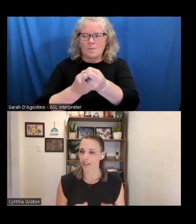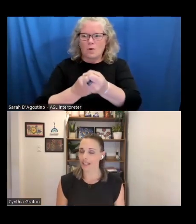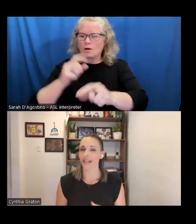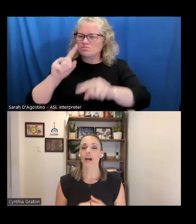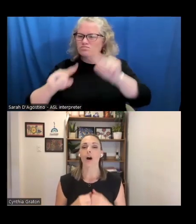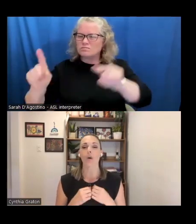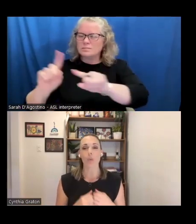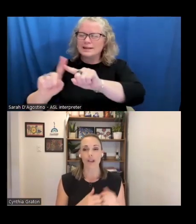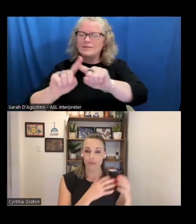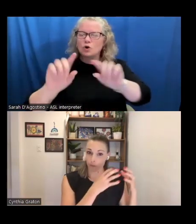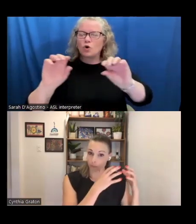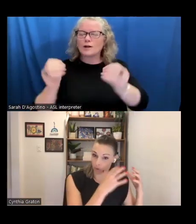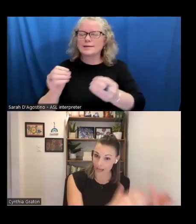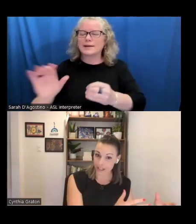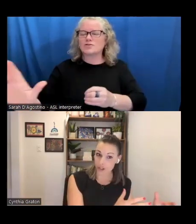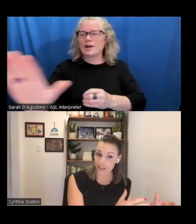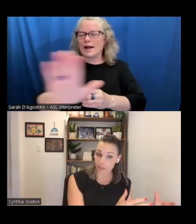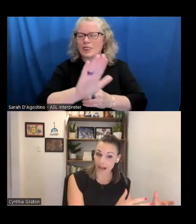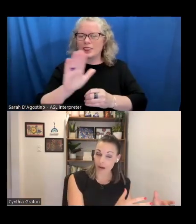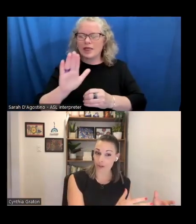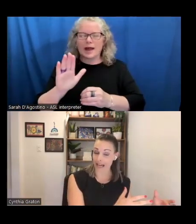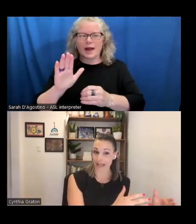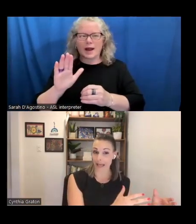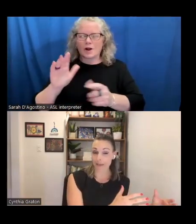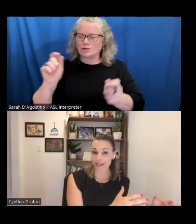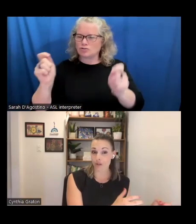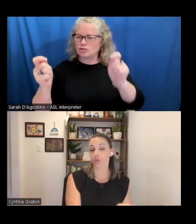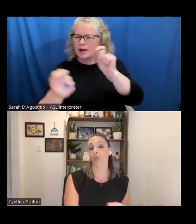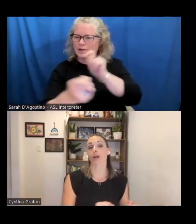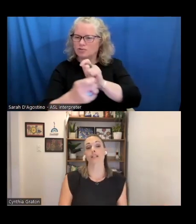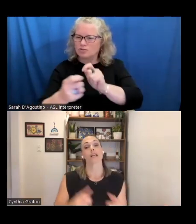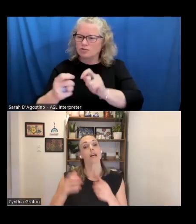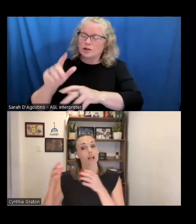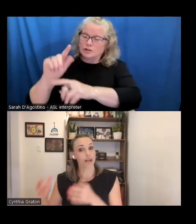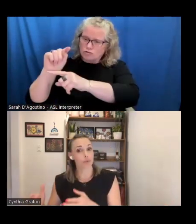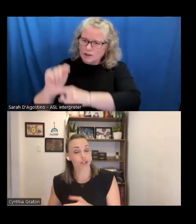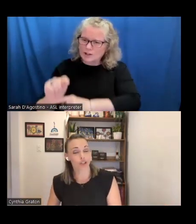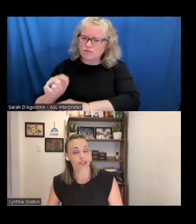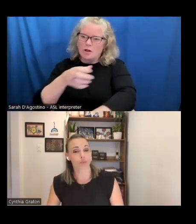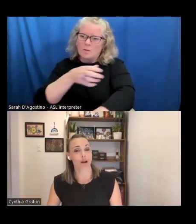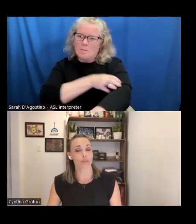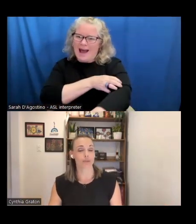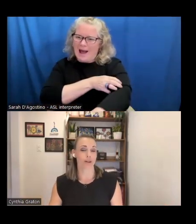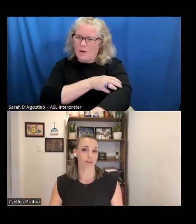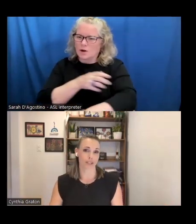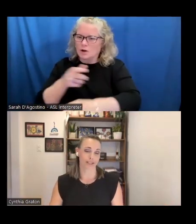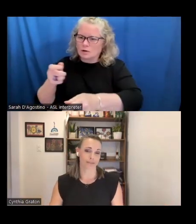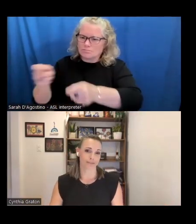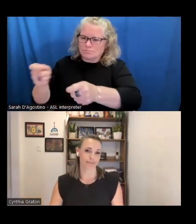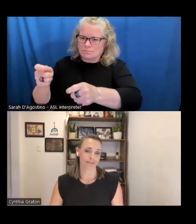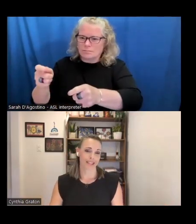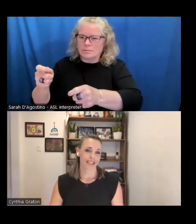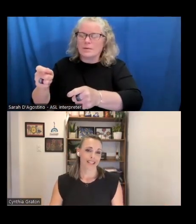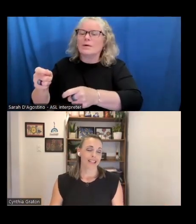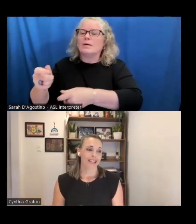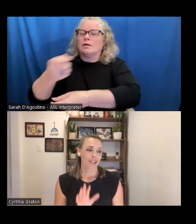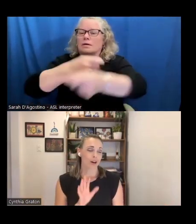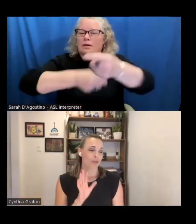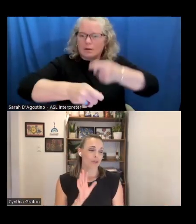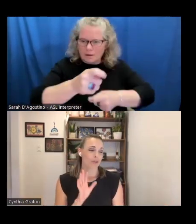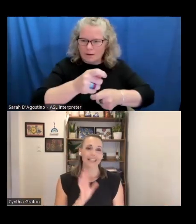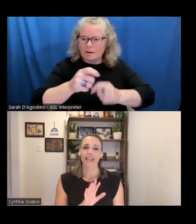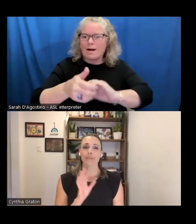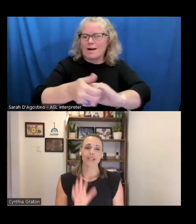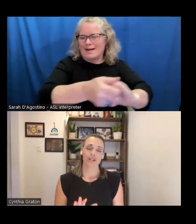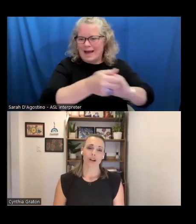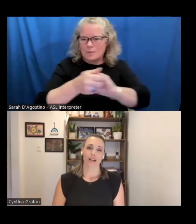their journey away from traditional power dynamics towards collaboration and problem solving.